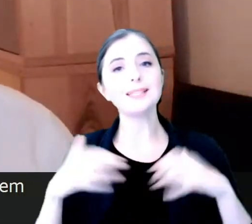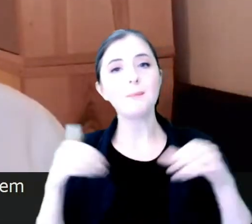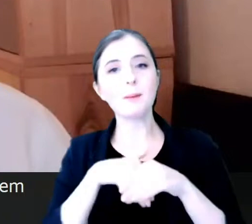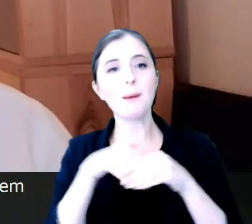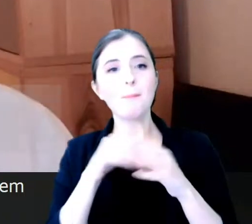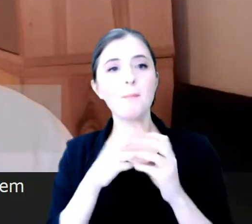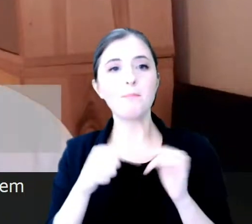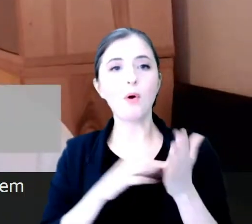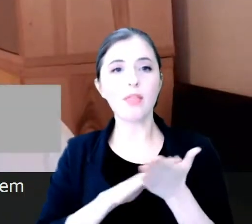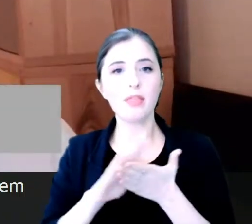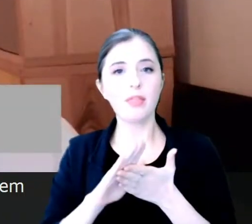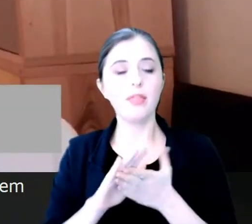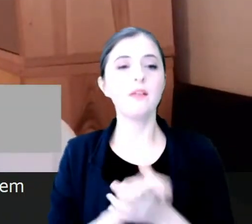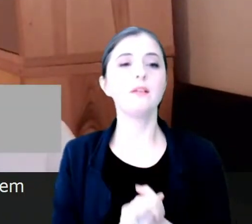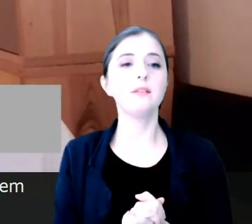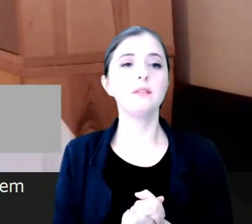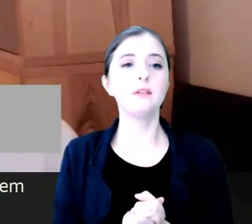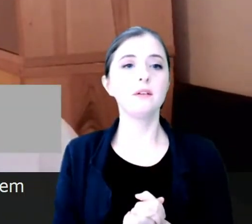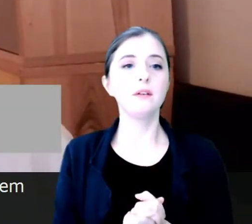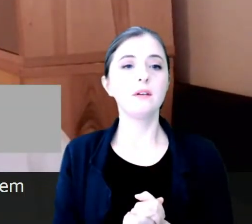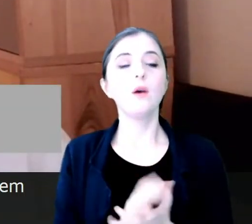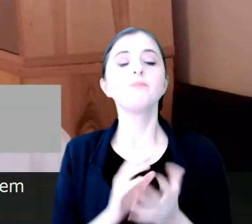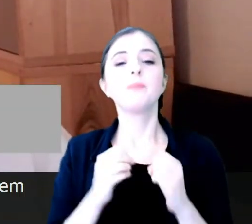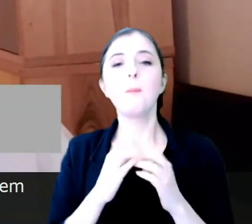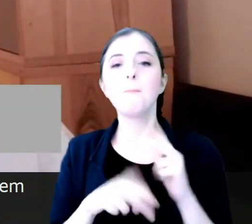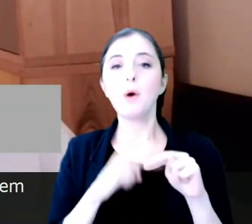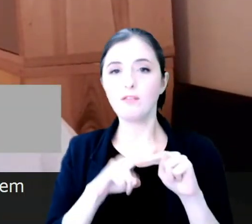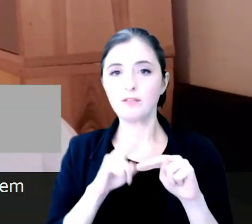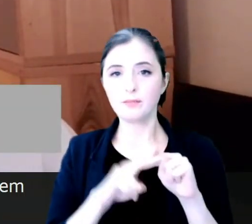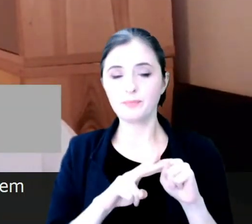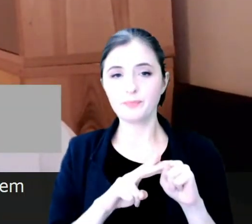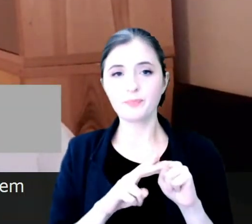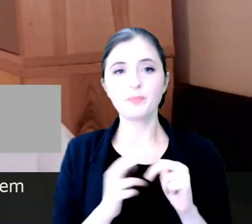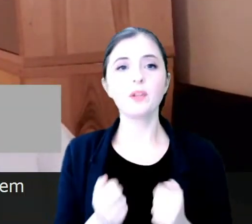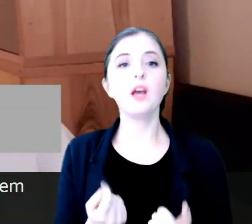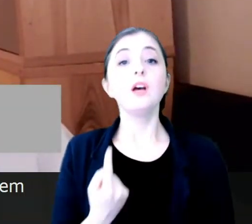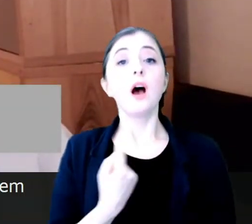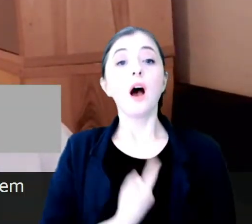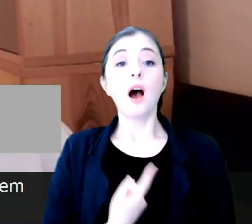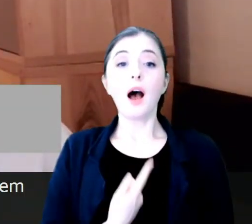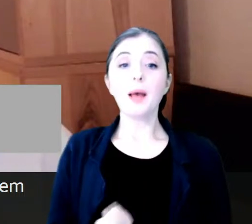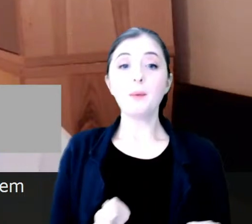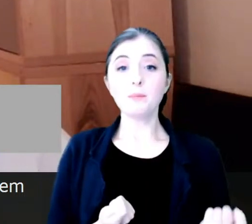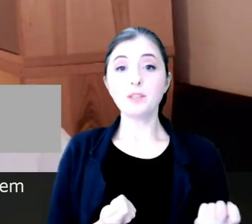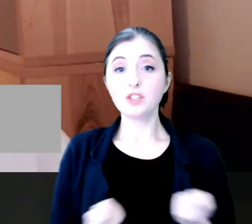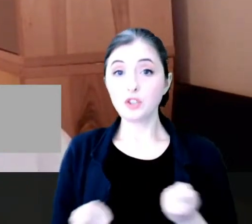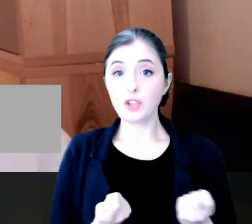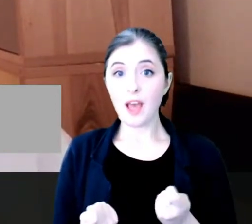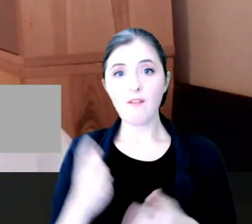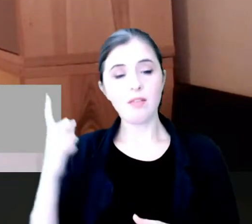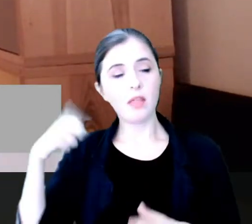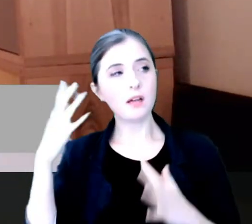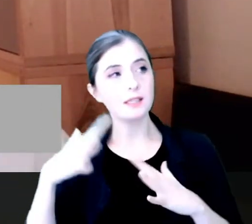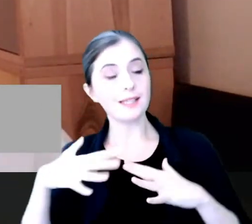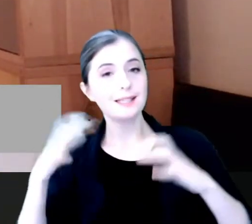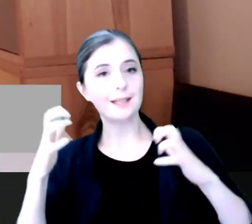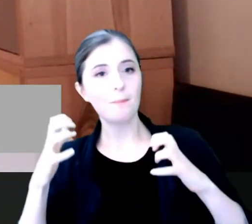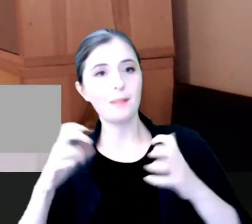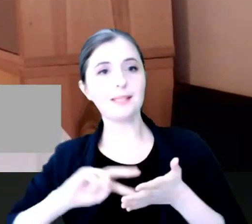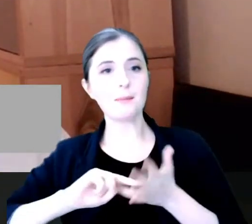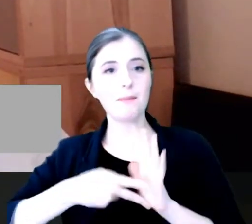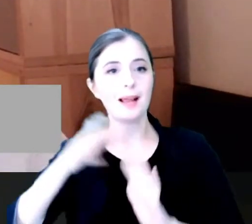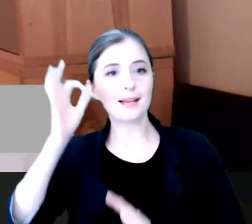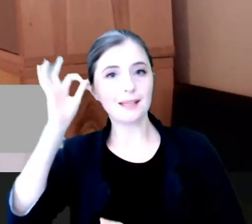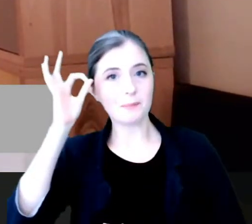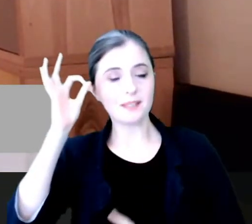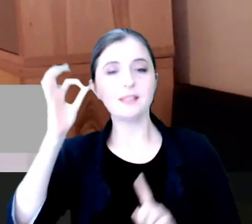I'm chair of the London Assembly's Planning Committee, and we recently did an investigation into tall buildings, which was alluded to earlier